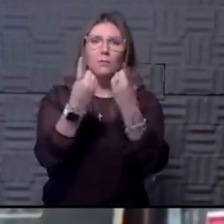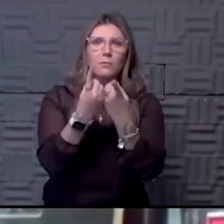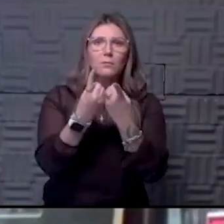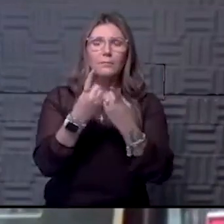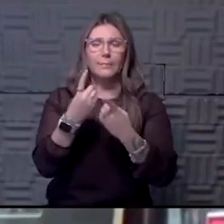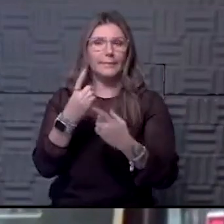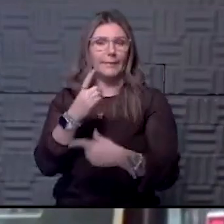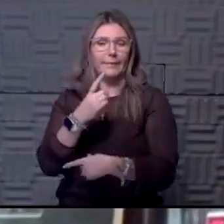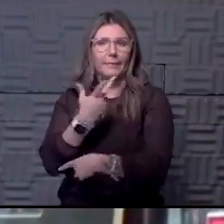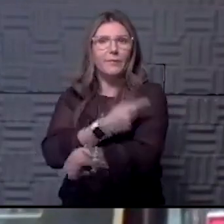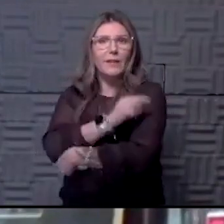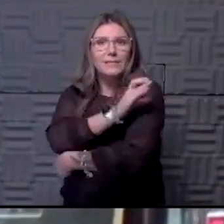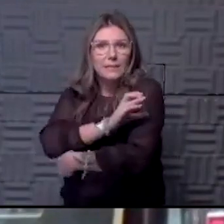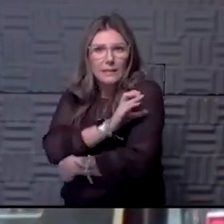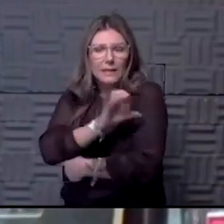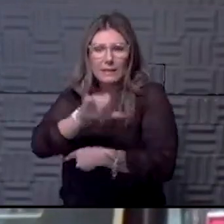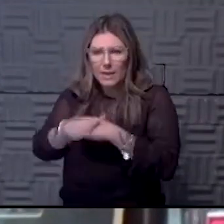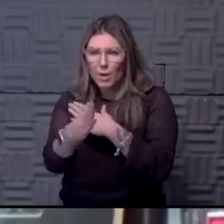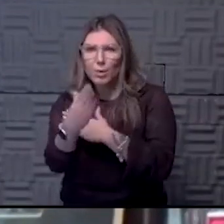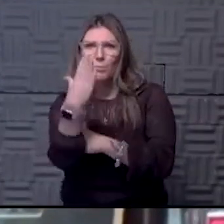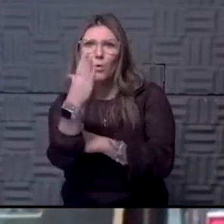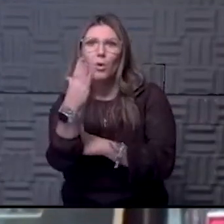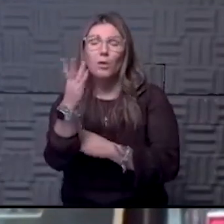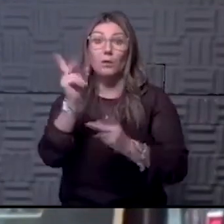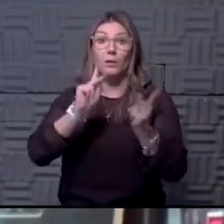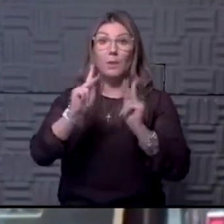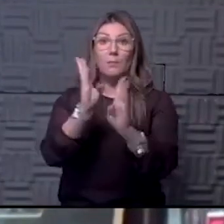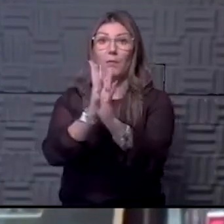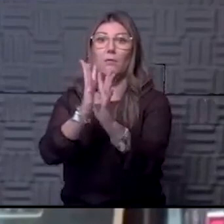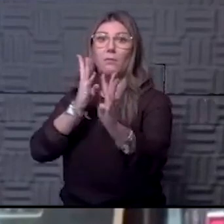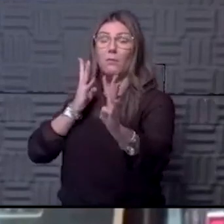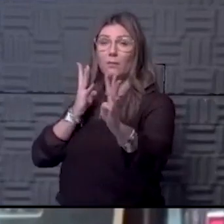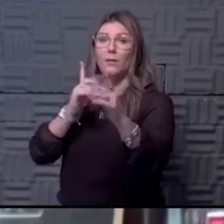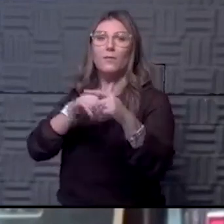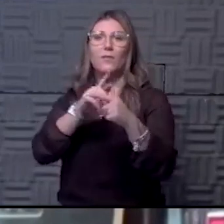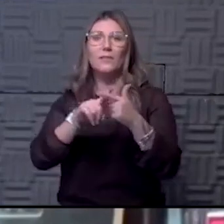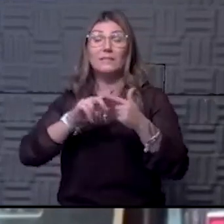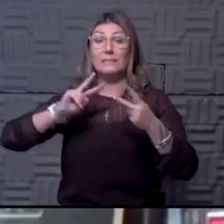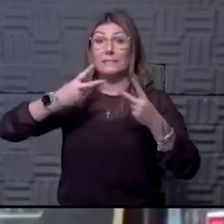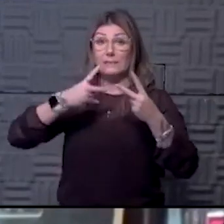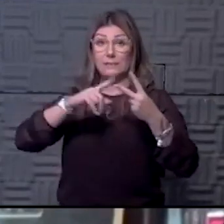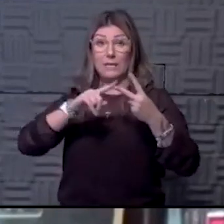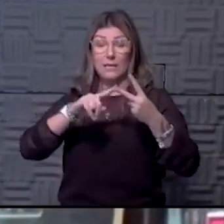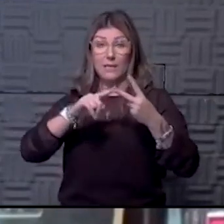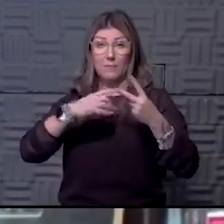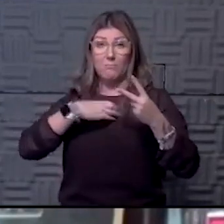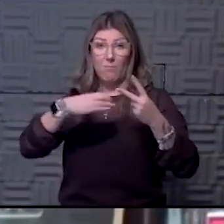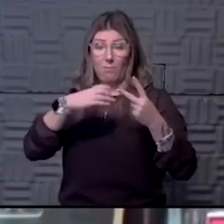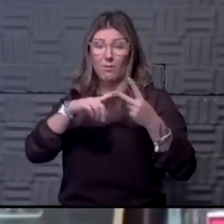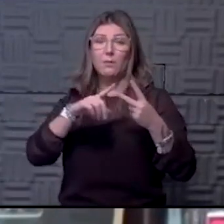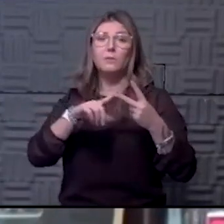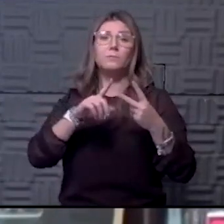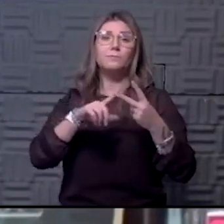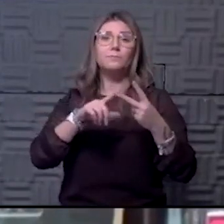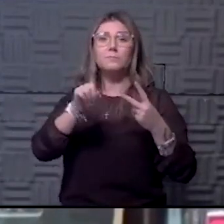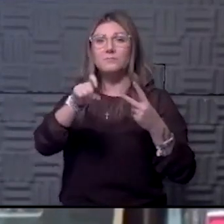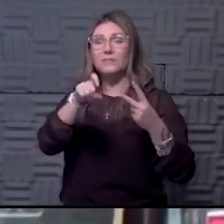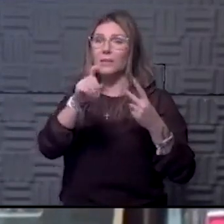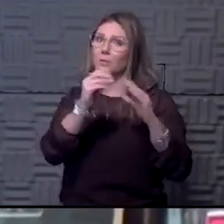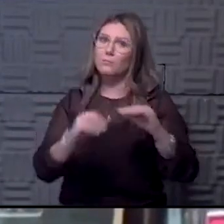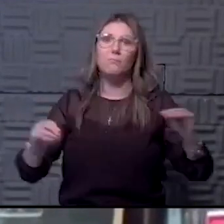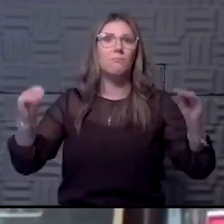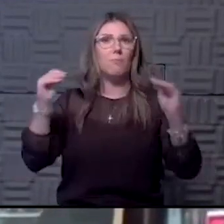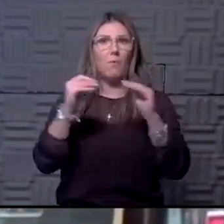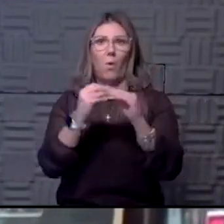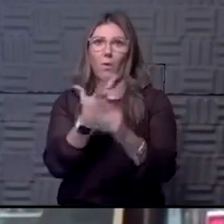clinic, knowing that morning that then you've got people lined up. And then I think the second thing is we just need a lot more of the